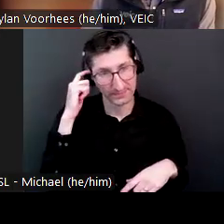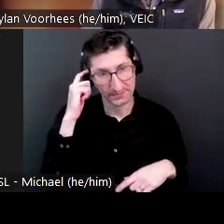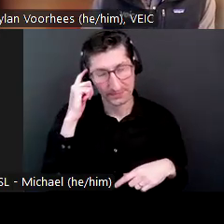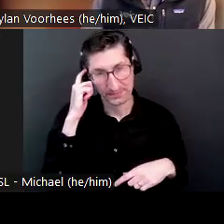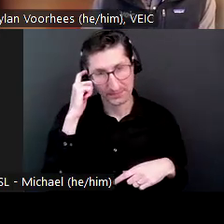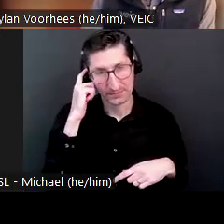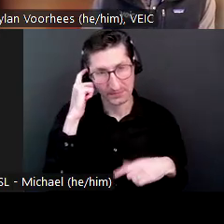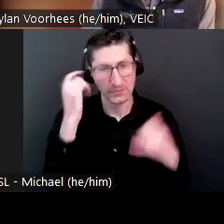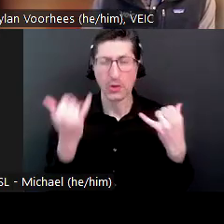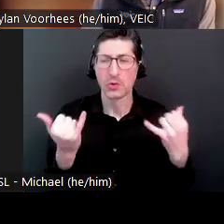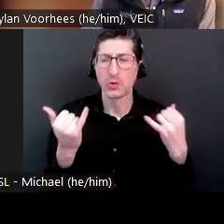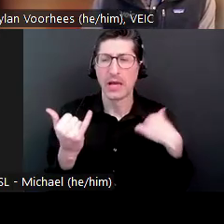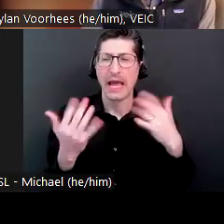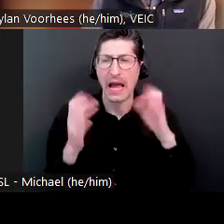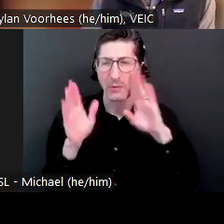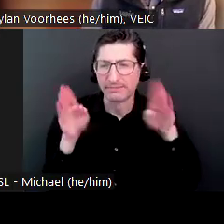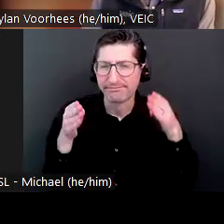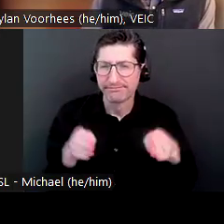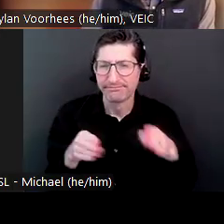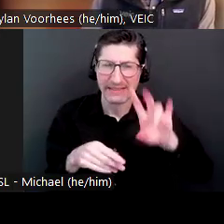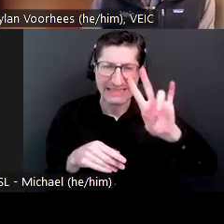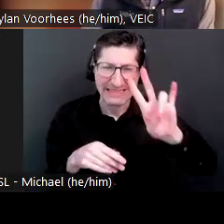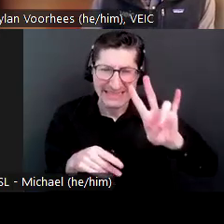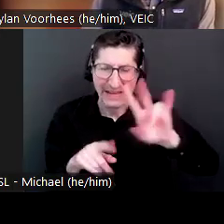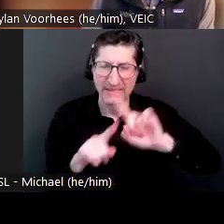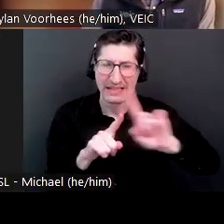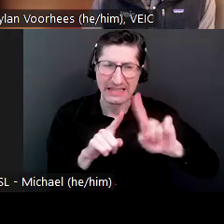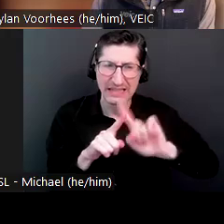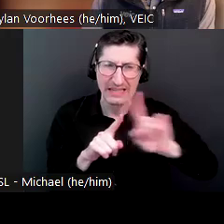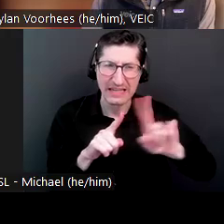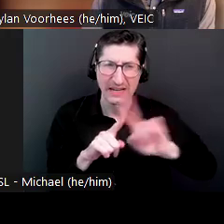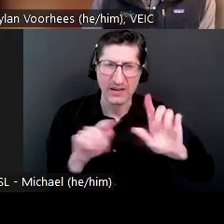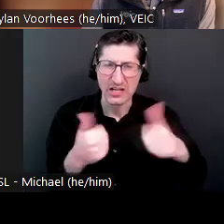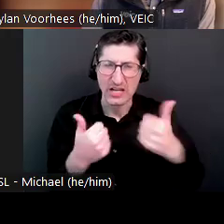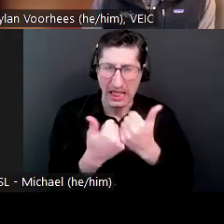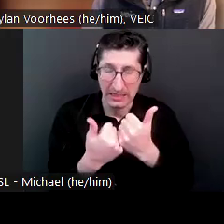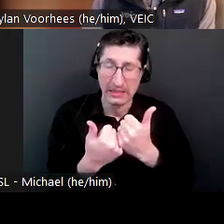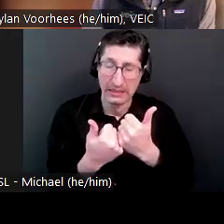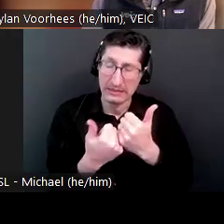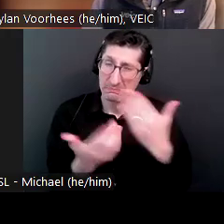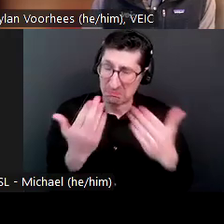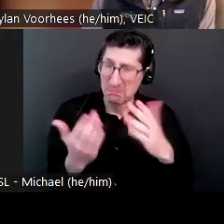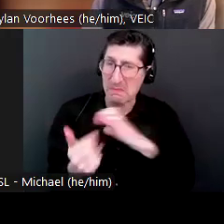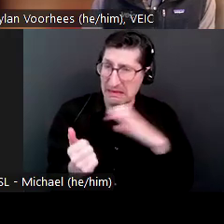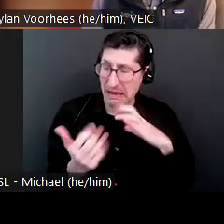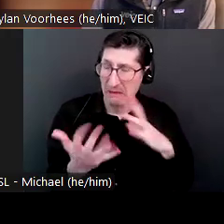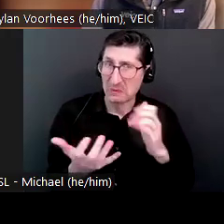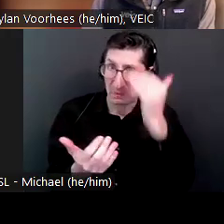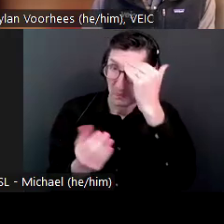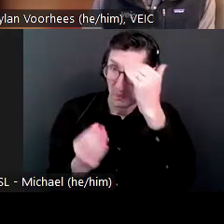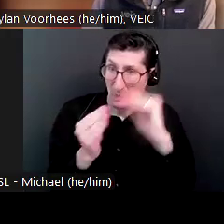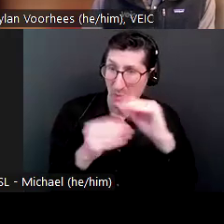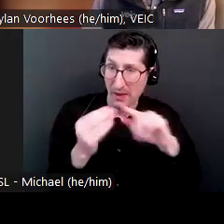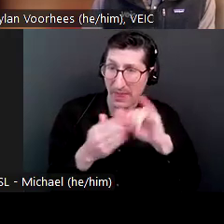of these 10 that may be of particular interest to the council, but I encourage you to review all the material so you can provide feedback if you wish over the